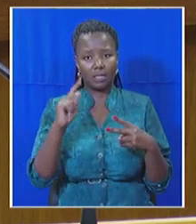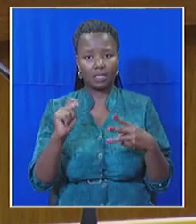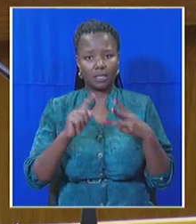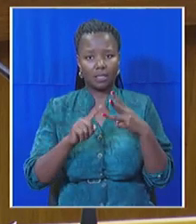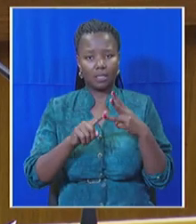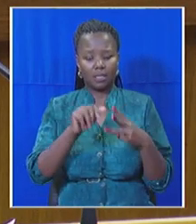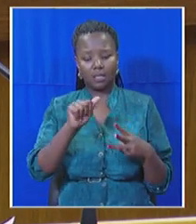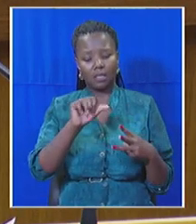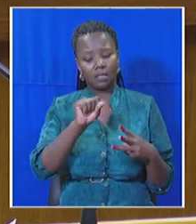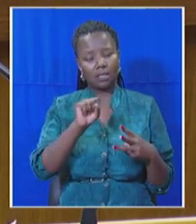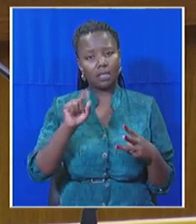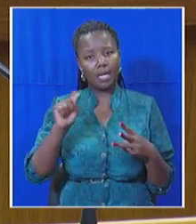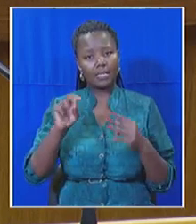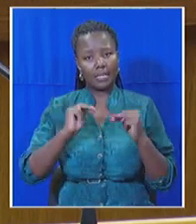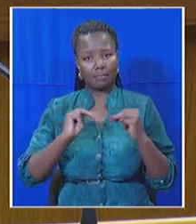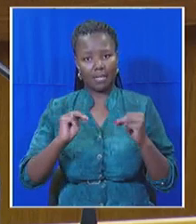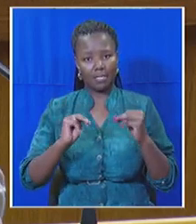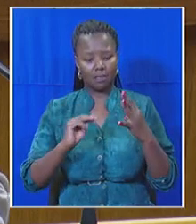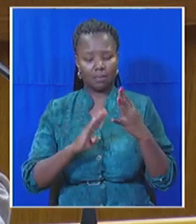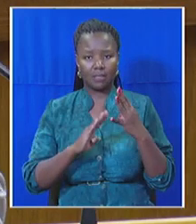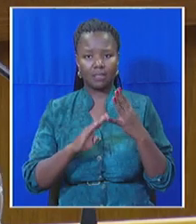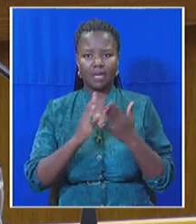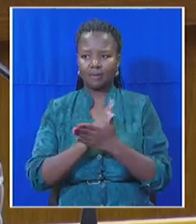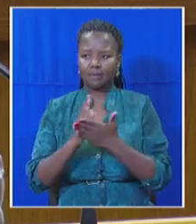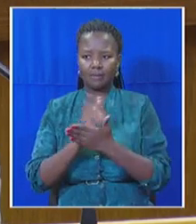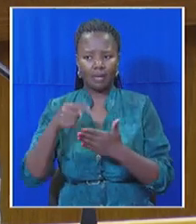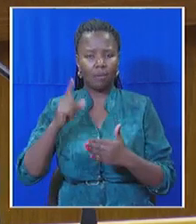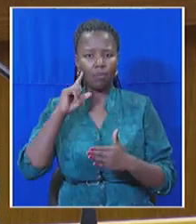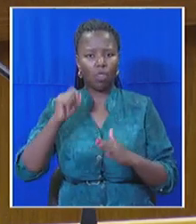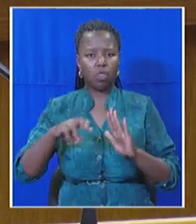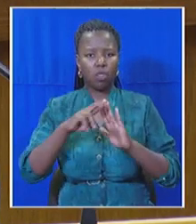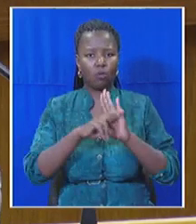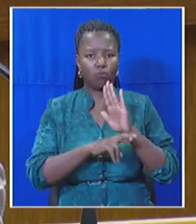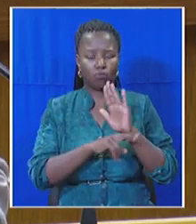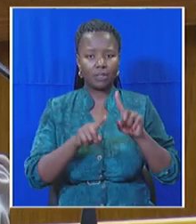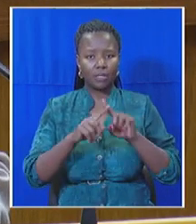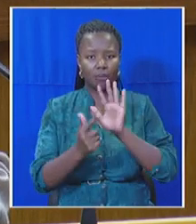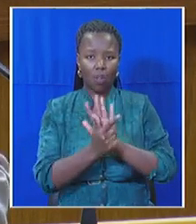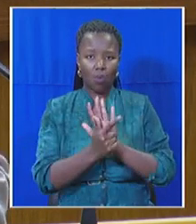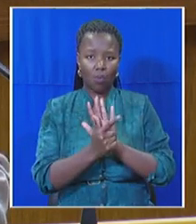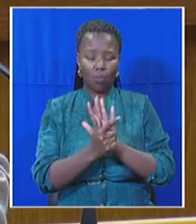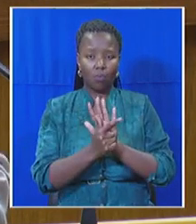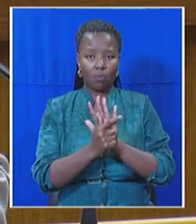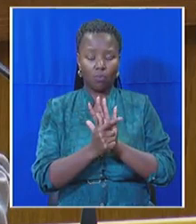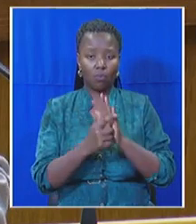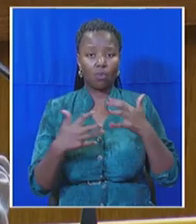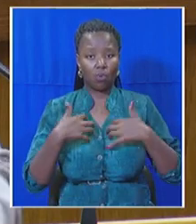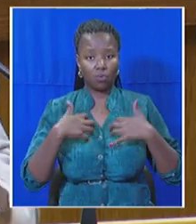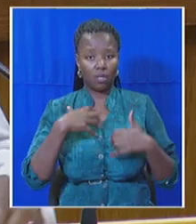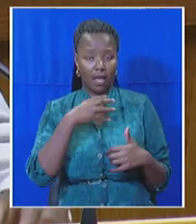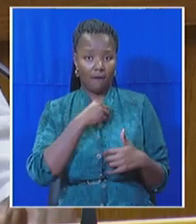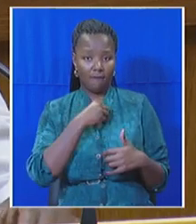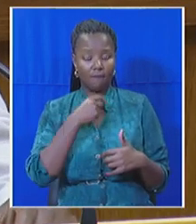management, consequence management, and non-compliance with rules and legislation. We believe that 3